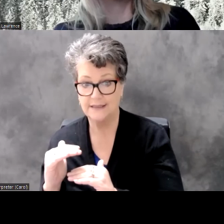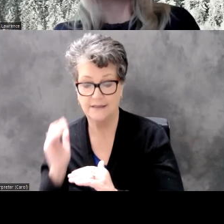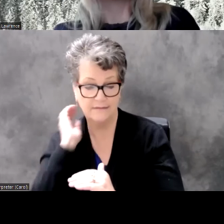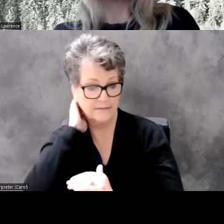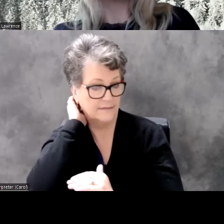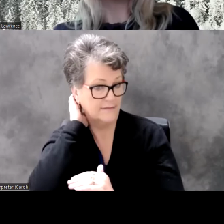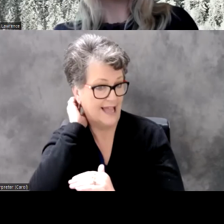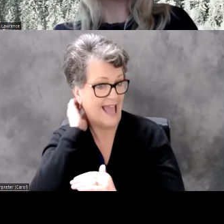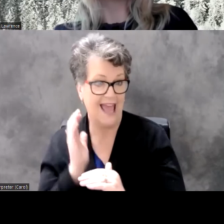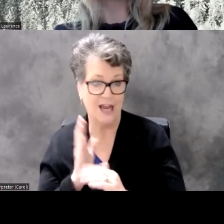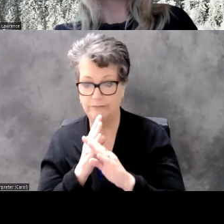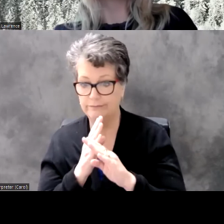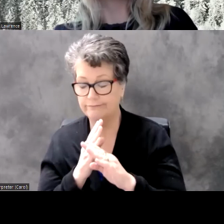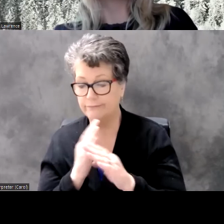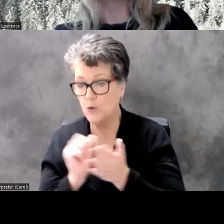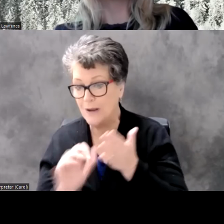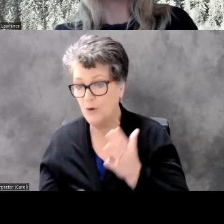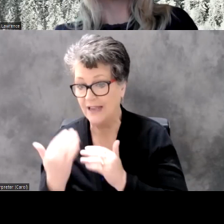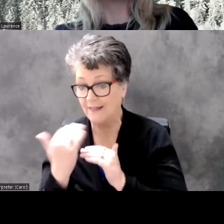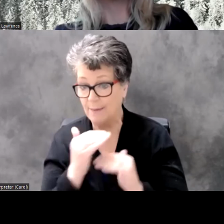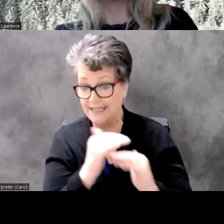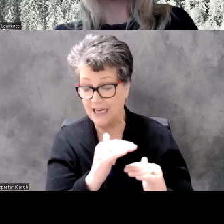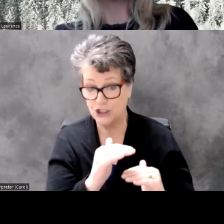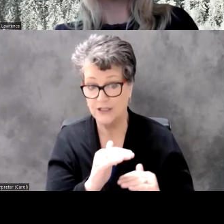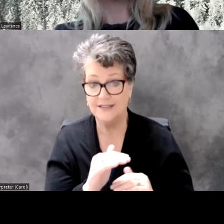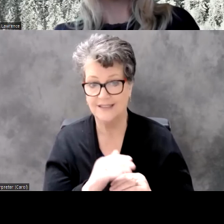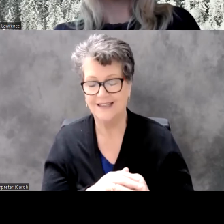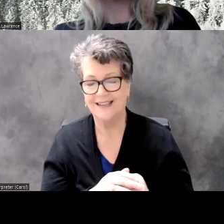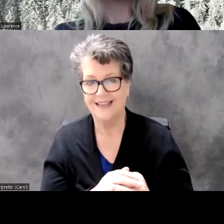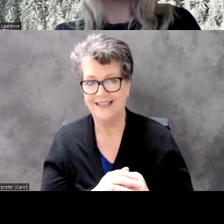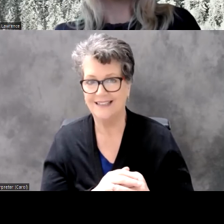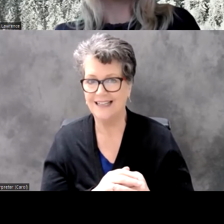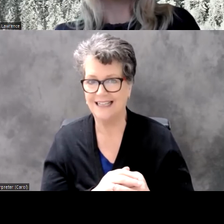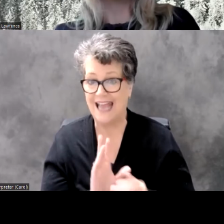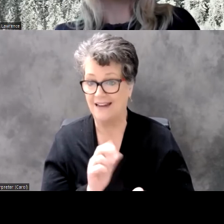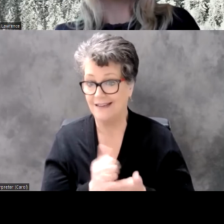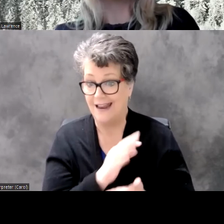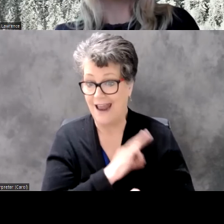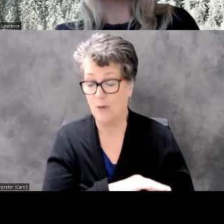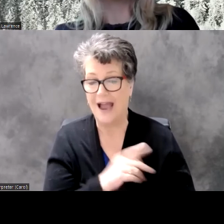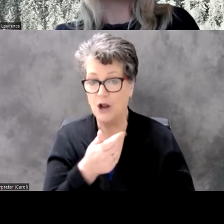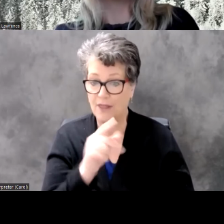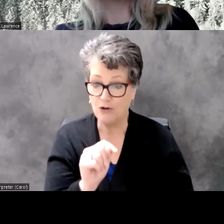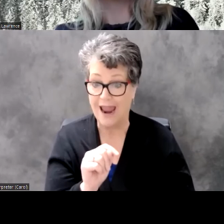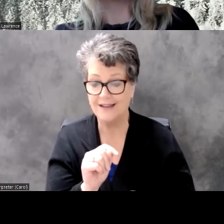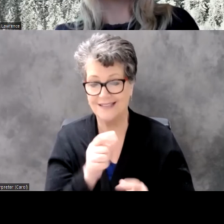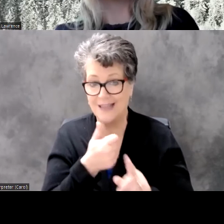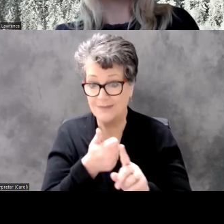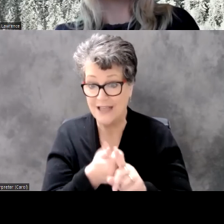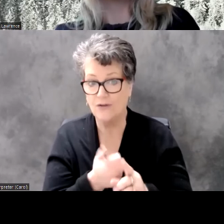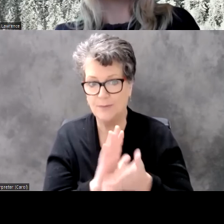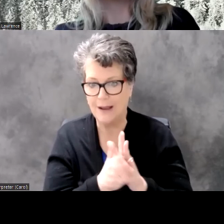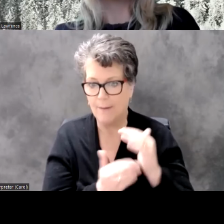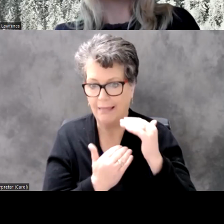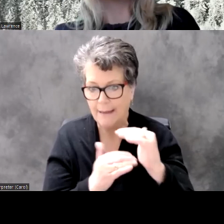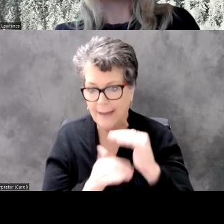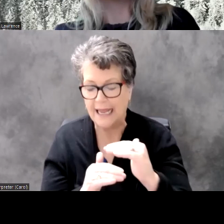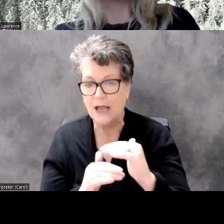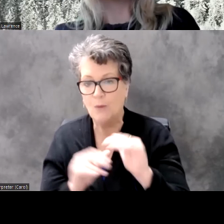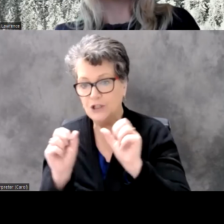be, sometimes grants can be limited in what can be done and can't be done. And I think it's important that at the core of it, it's